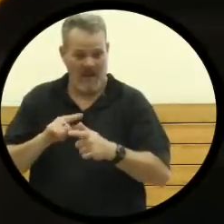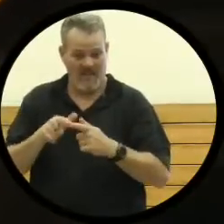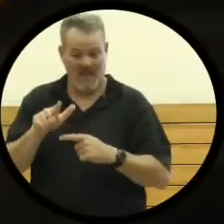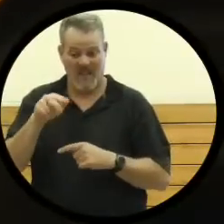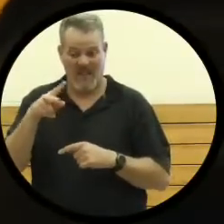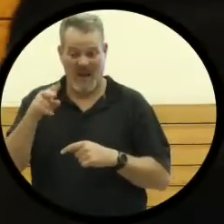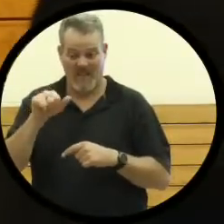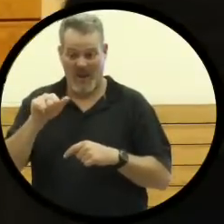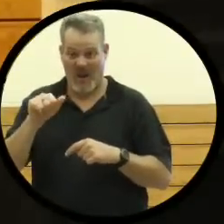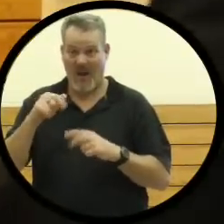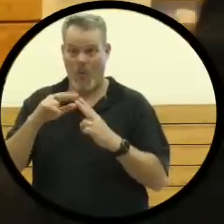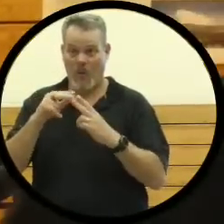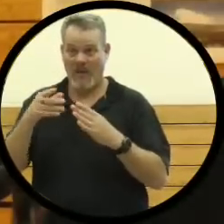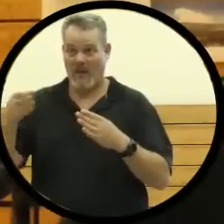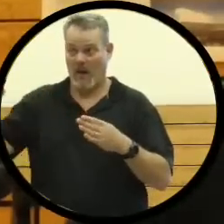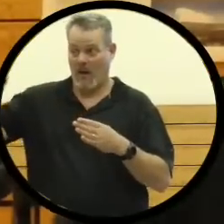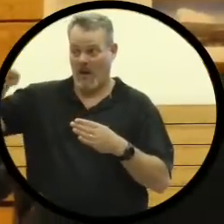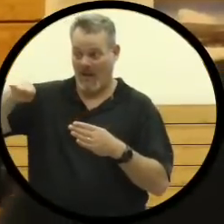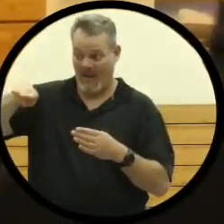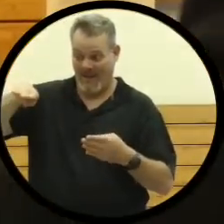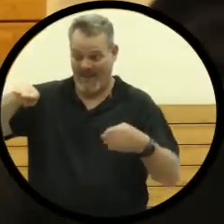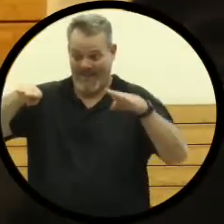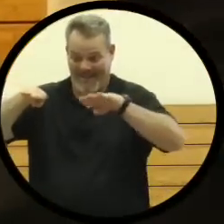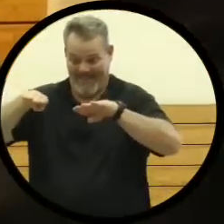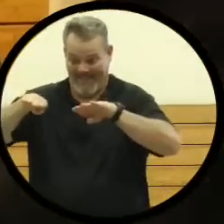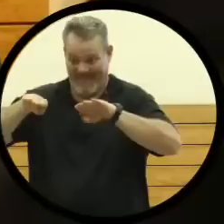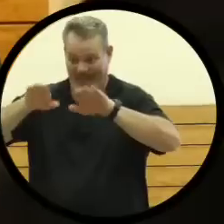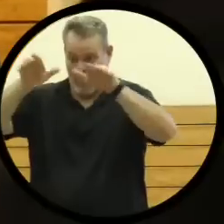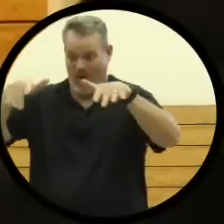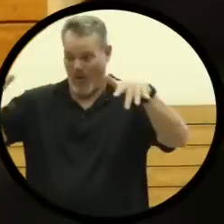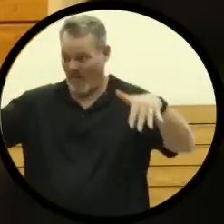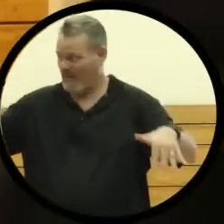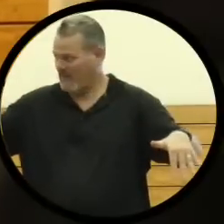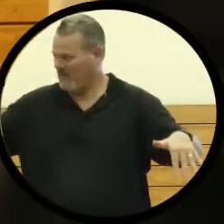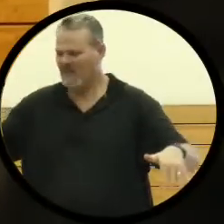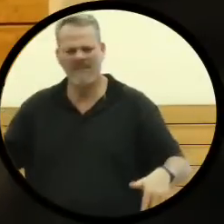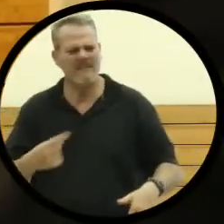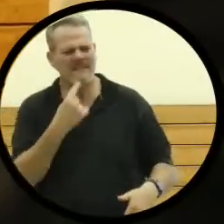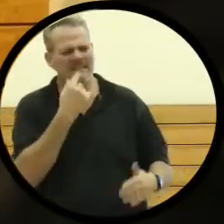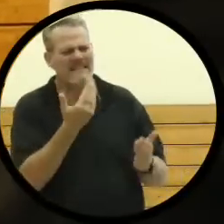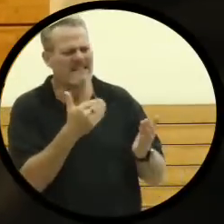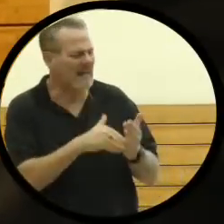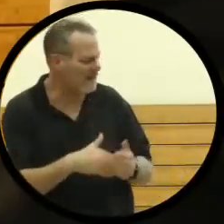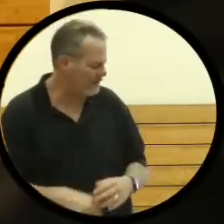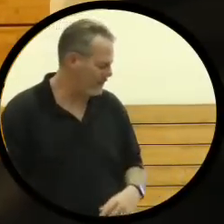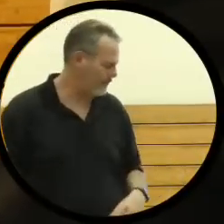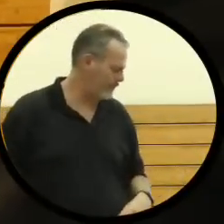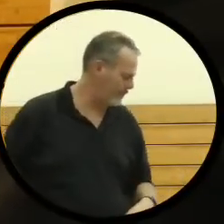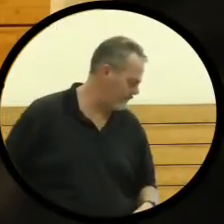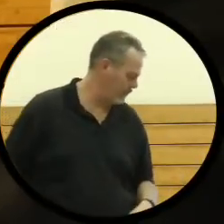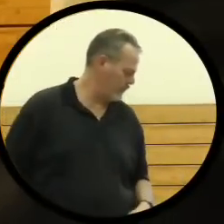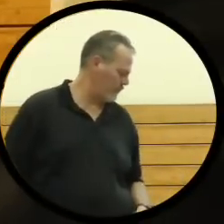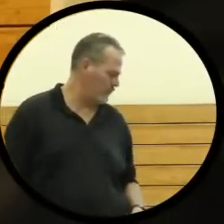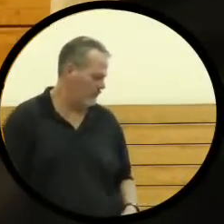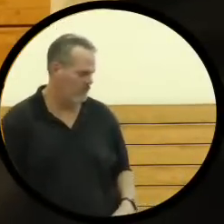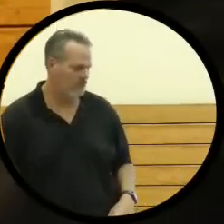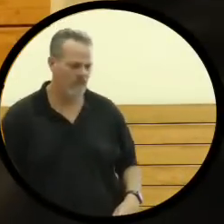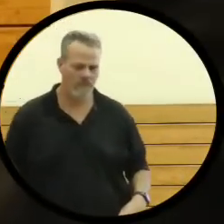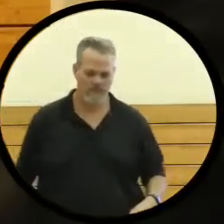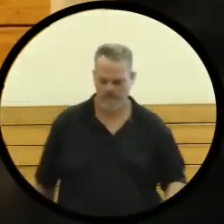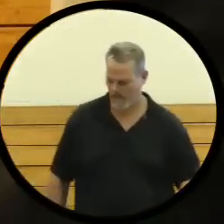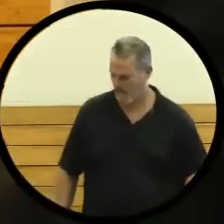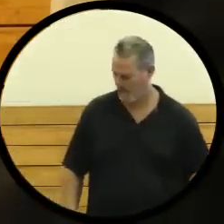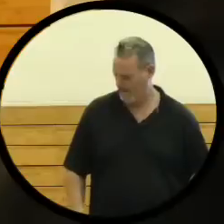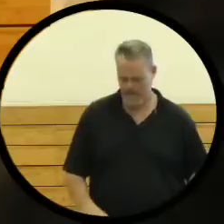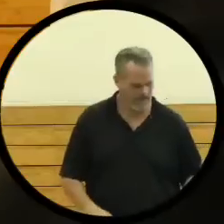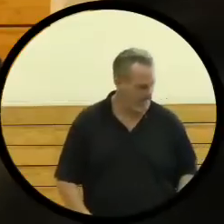can you repeat the question? Yeah, I'll repeat it. So the question was that